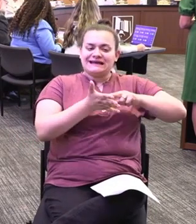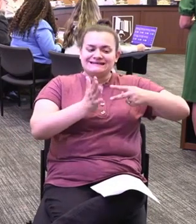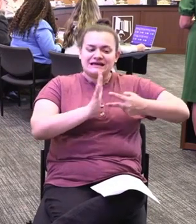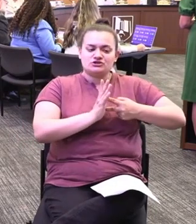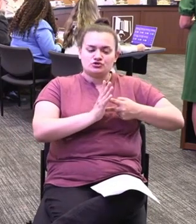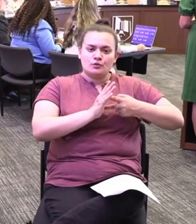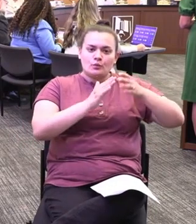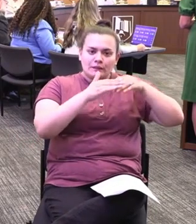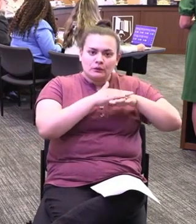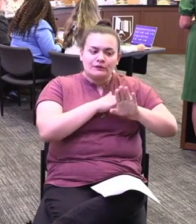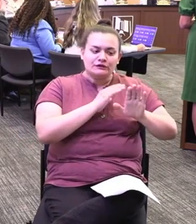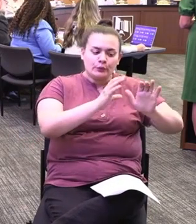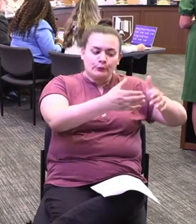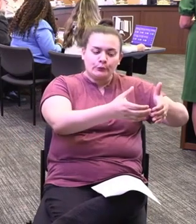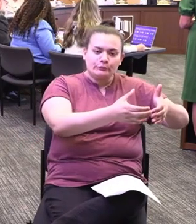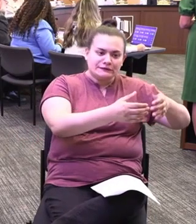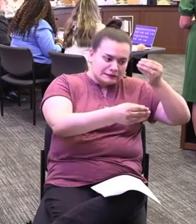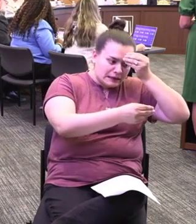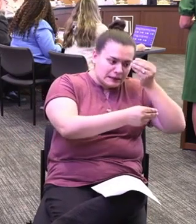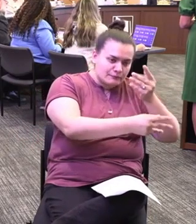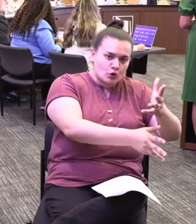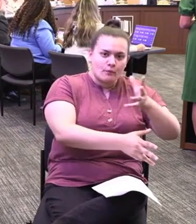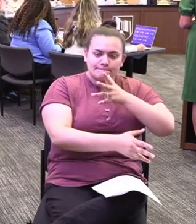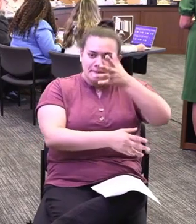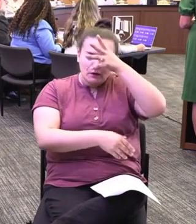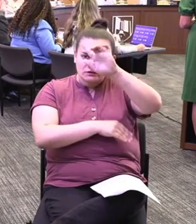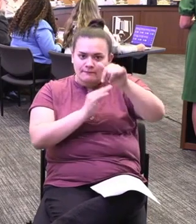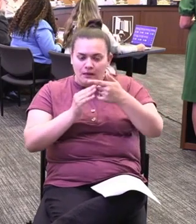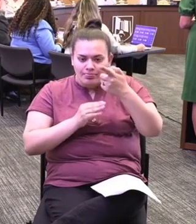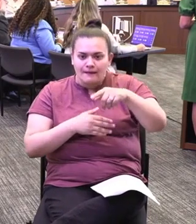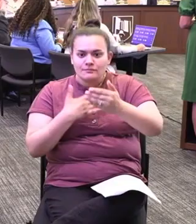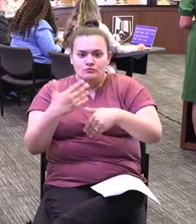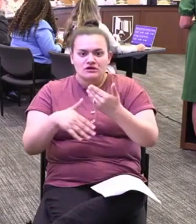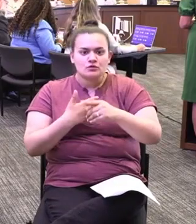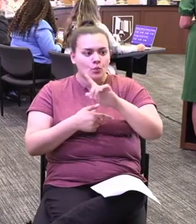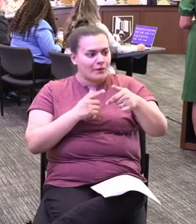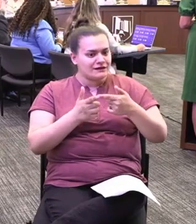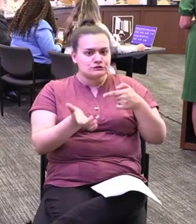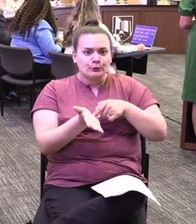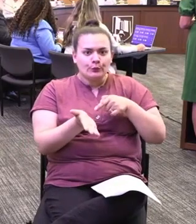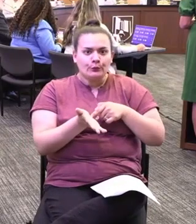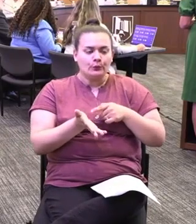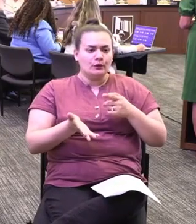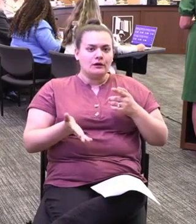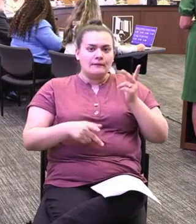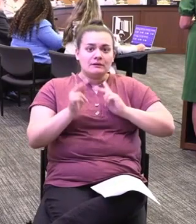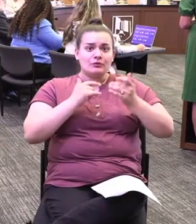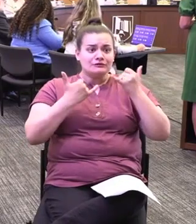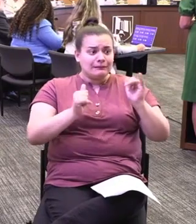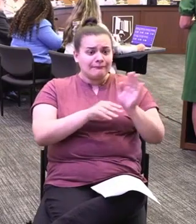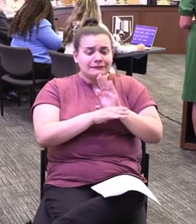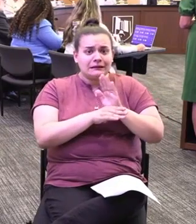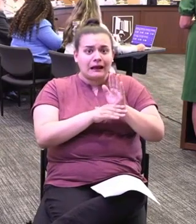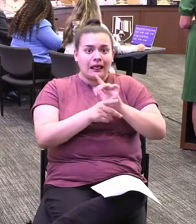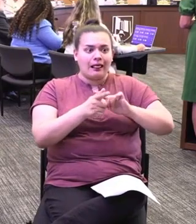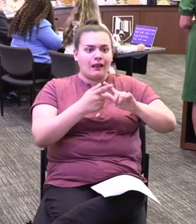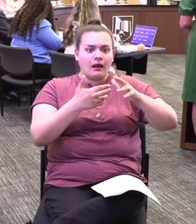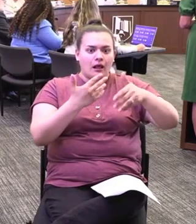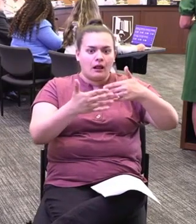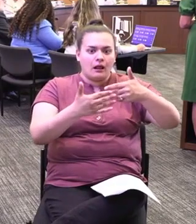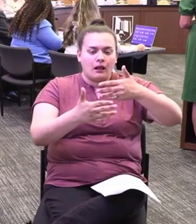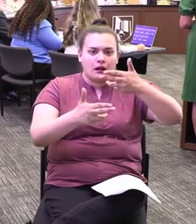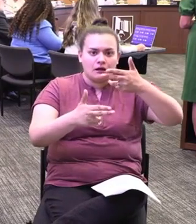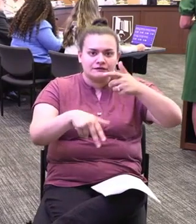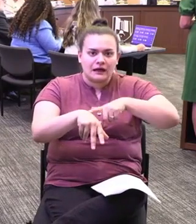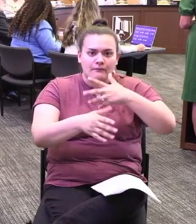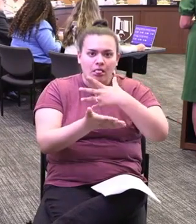these small niche groups and talking to parents about, the process. Like, when is the deadline? Because people are so busy, and before they realize that, oh, the deadline was